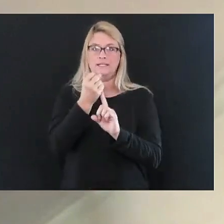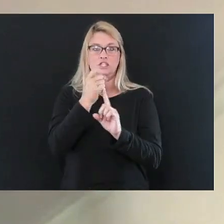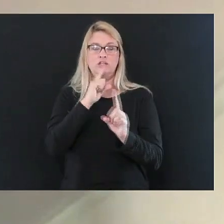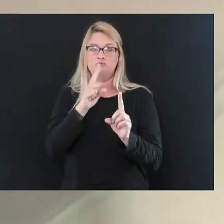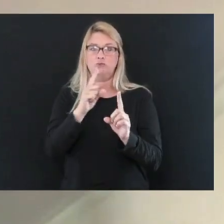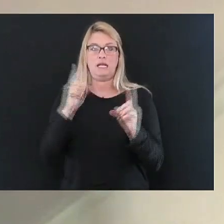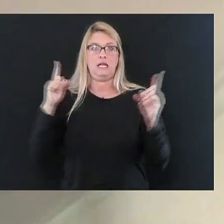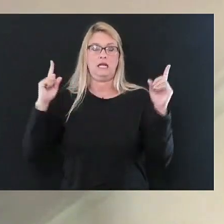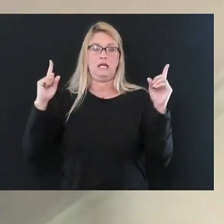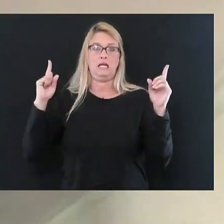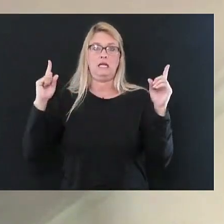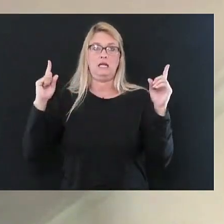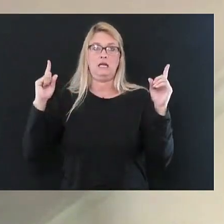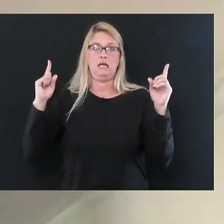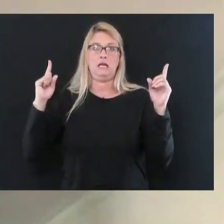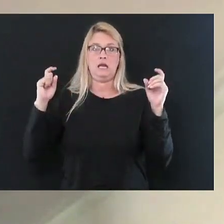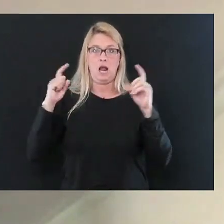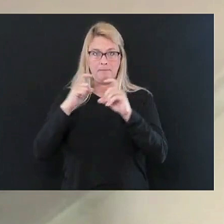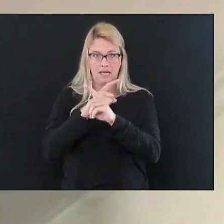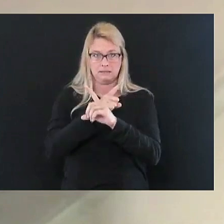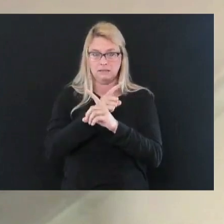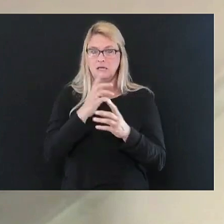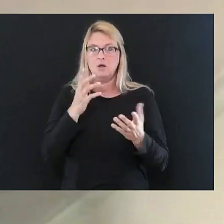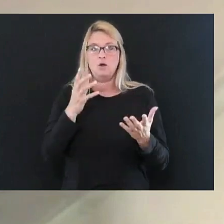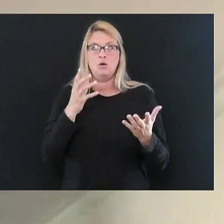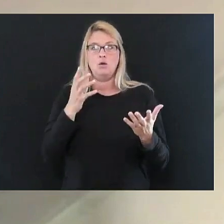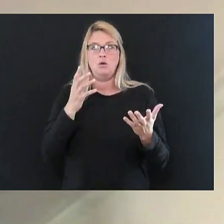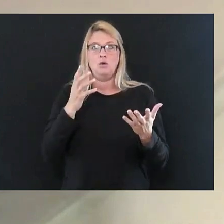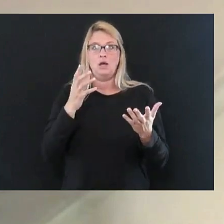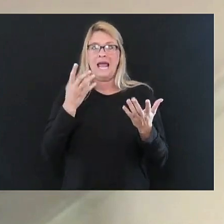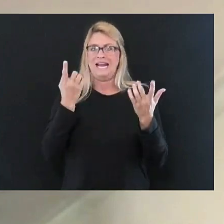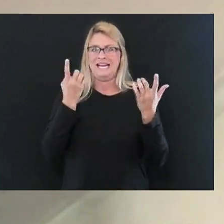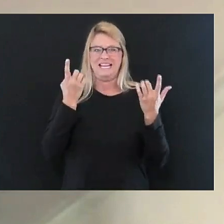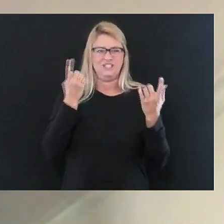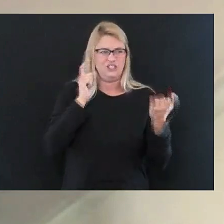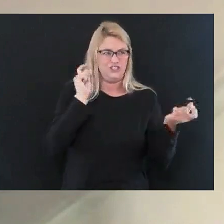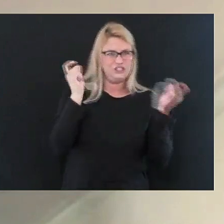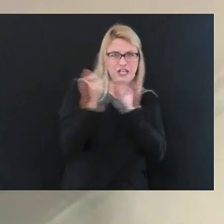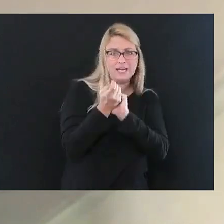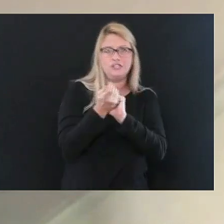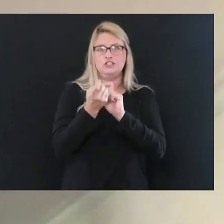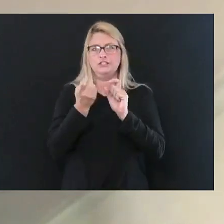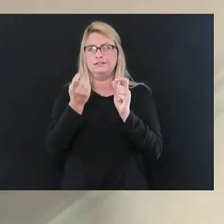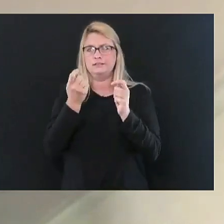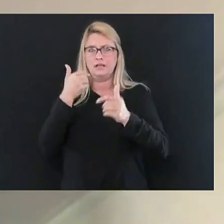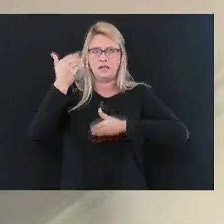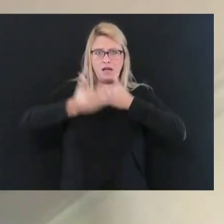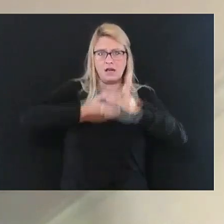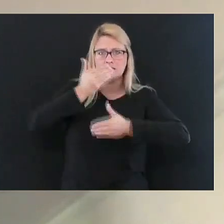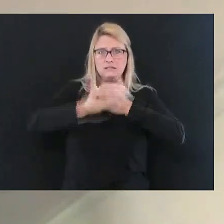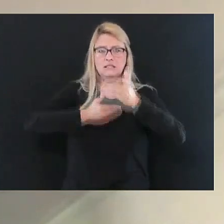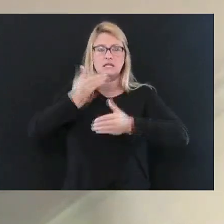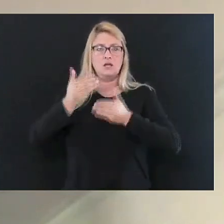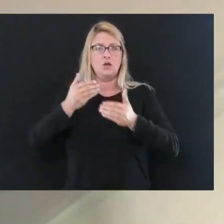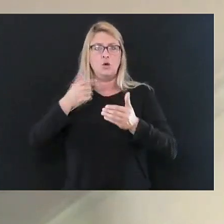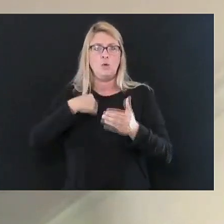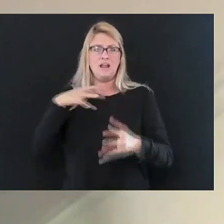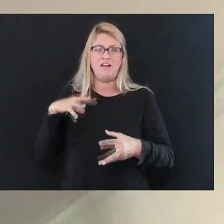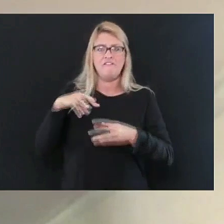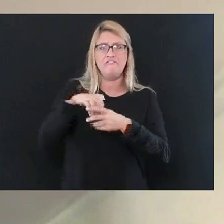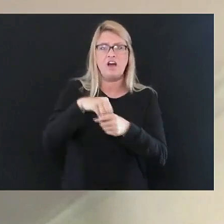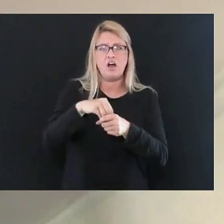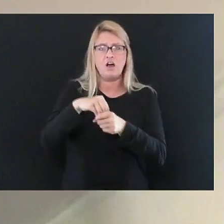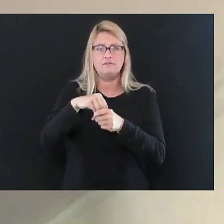is so unprecedented that we continue to evolve our concepts and our thinking to try to arrive